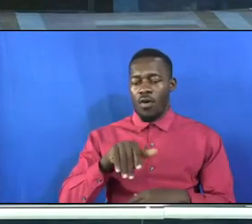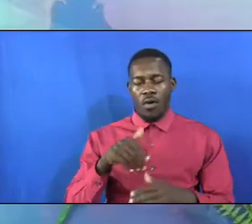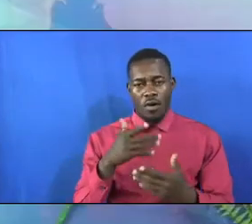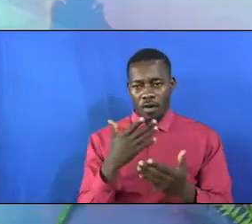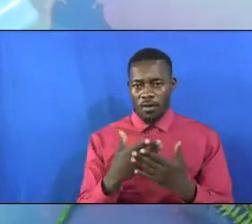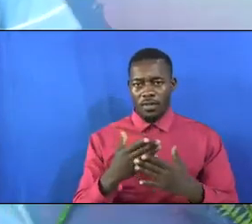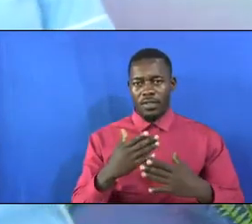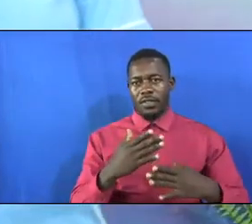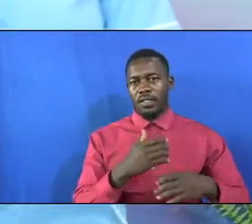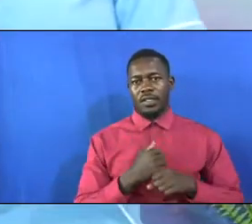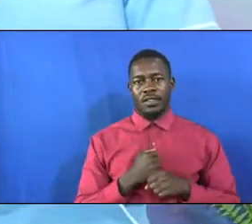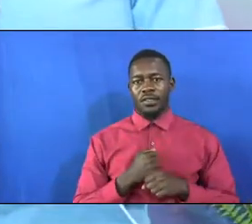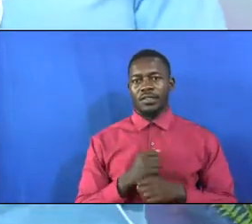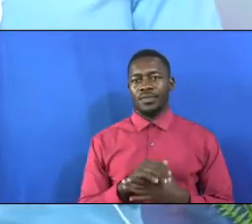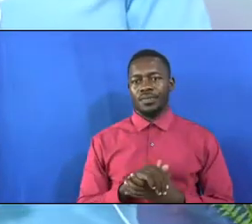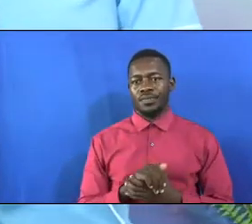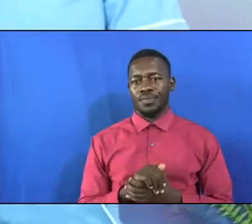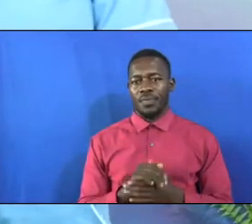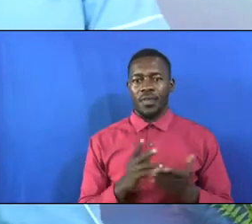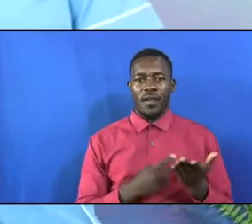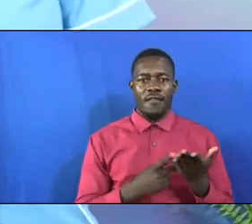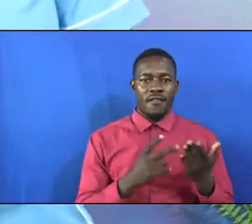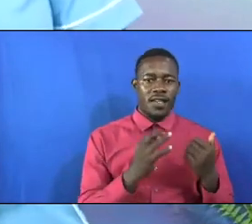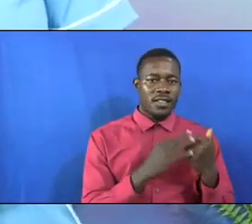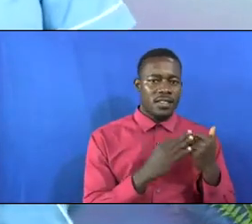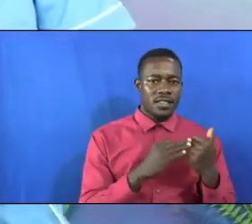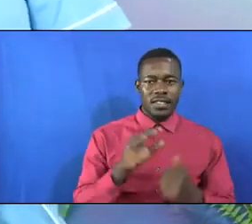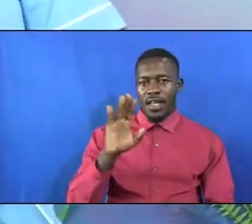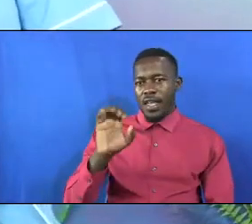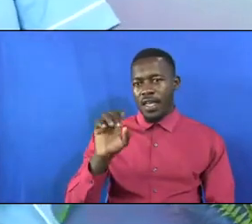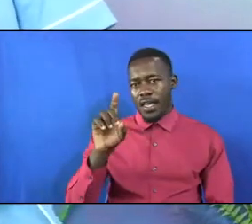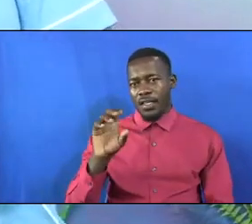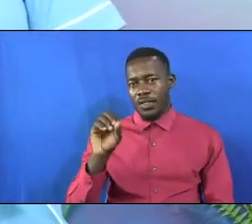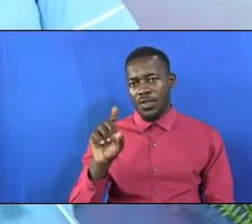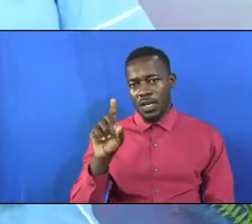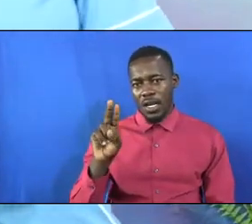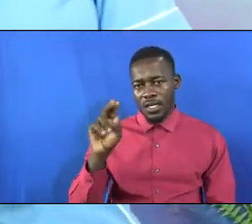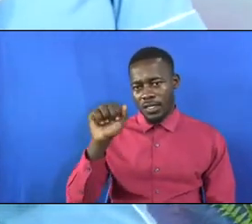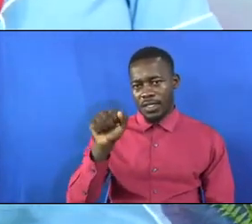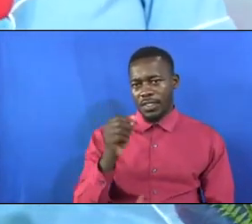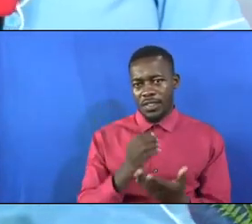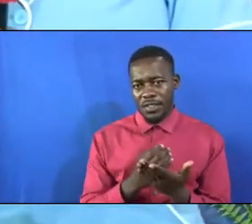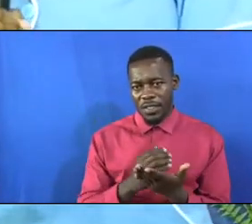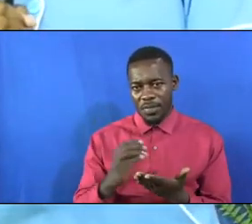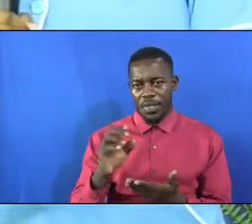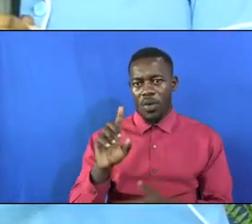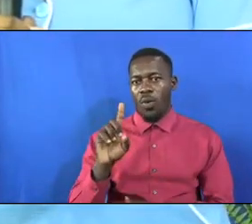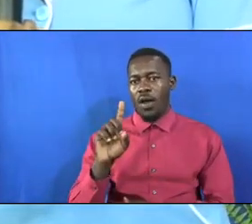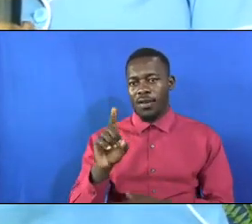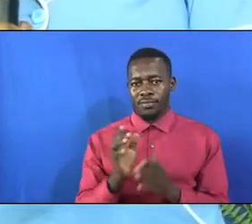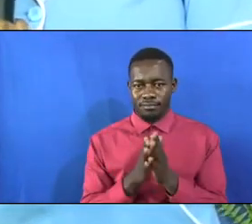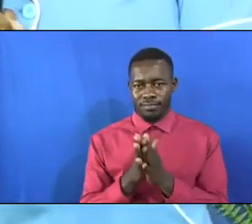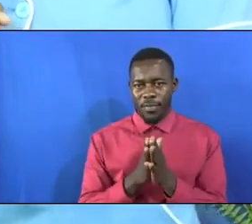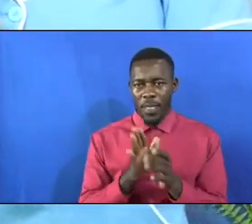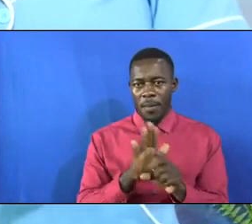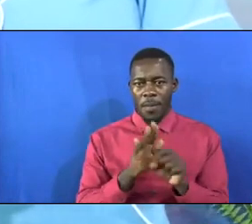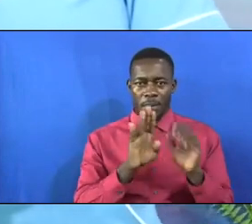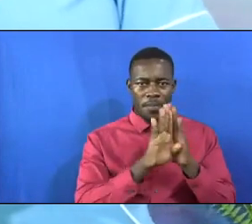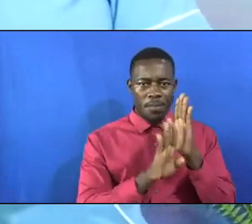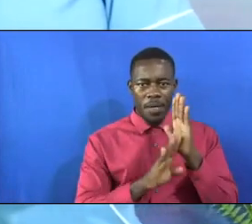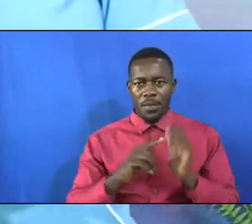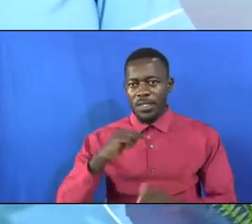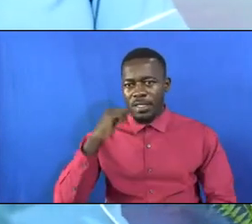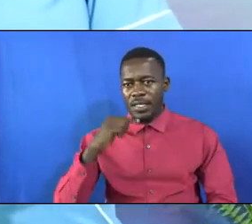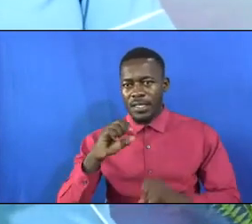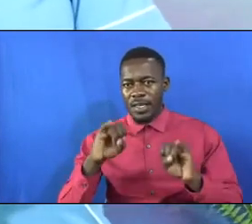doing it. But in verse 8 of Exodus chapter 1, very interesting, the Bible tells us, then a